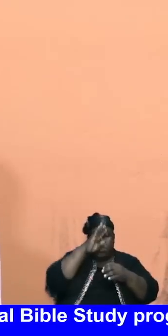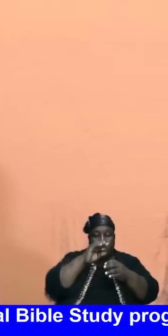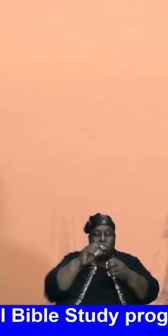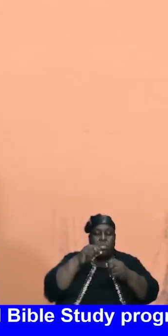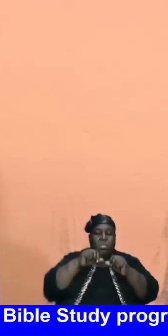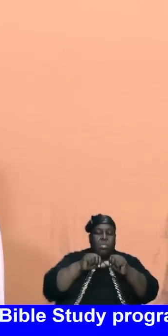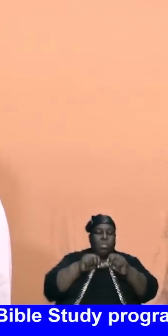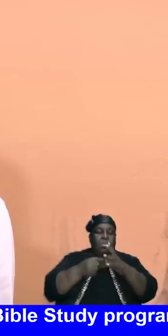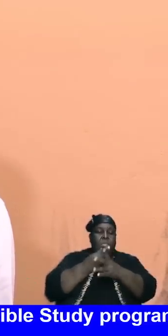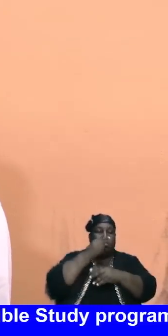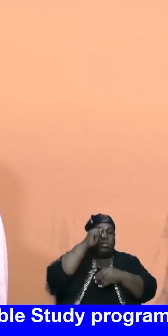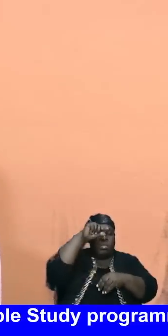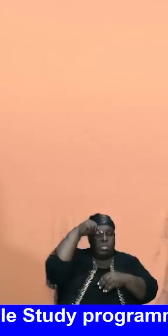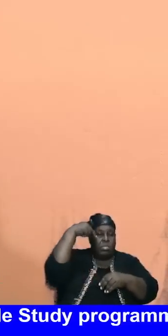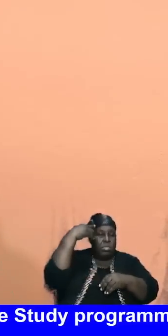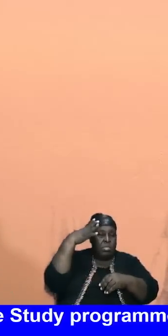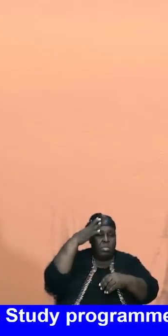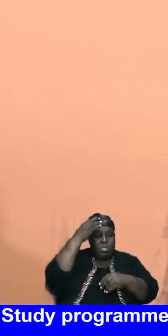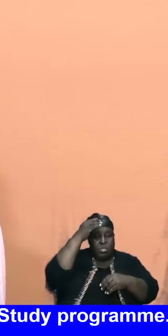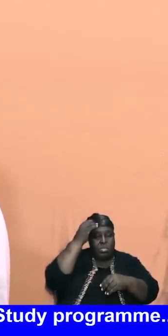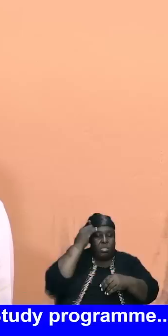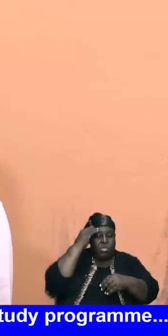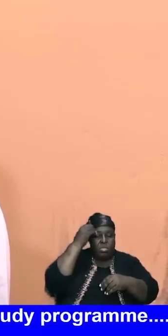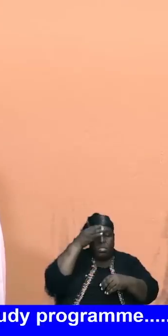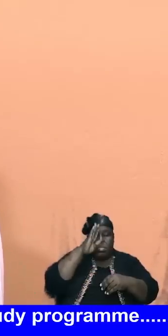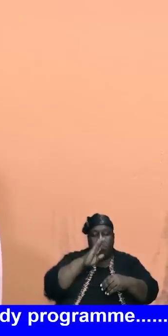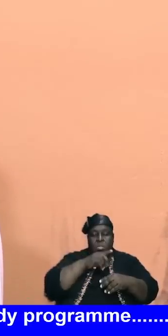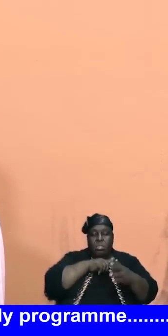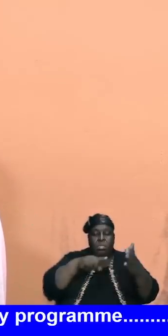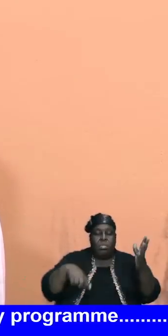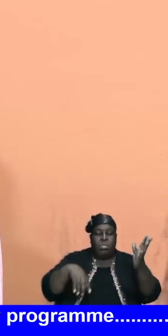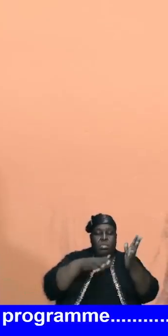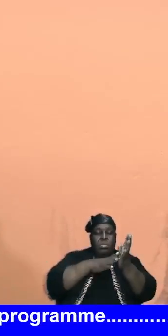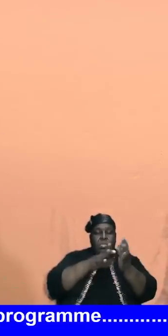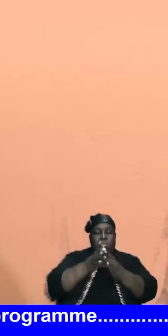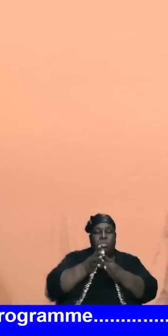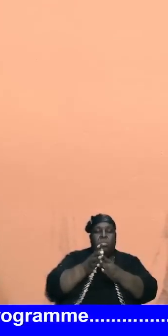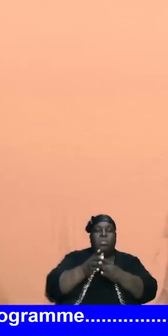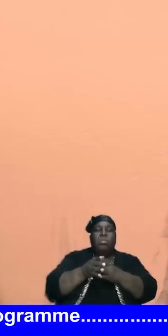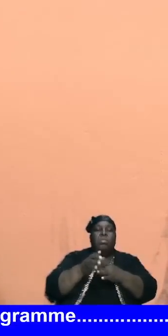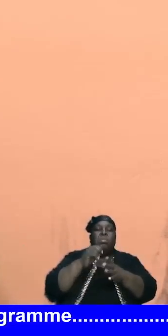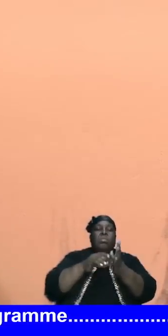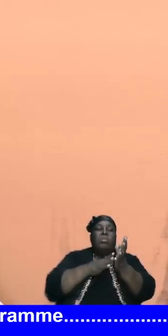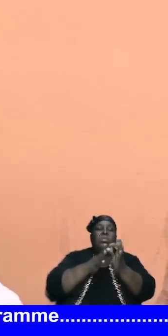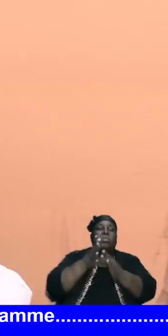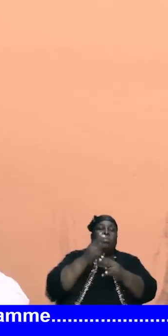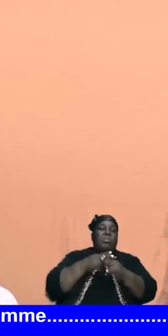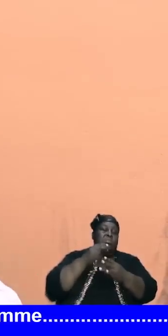grace and in the knowledge of our Lord and our Savior Jesus Christ. God bless you in Jesus' name.